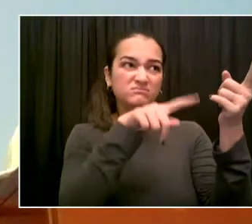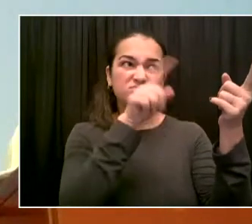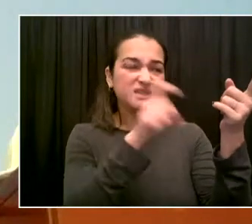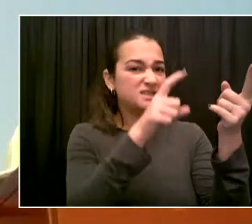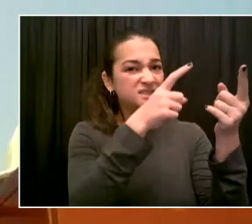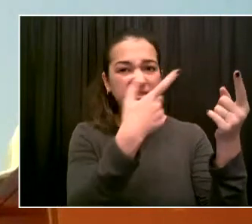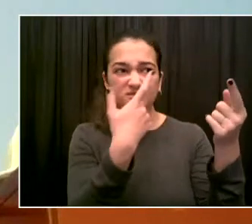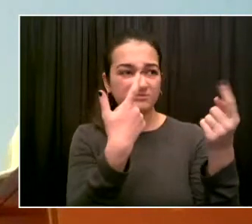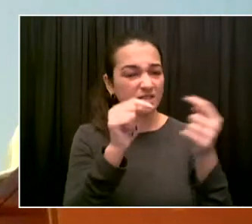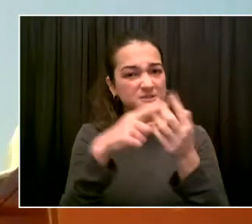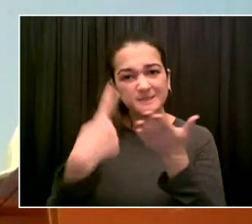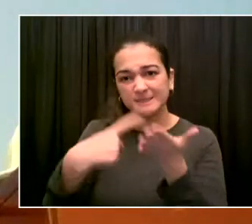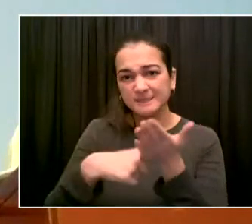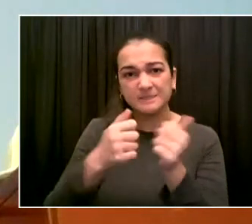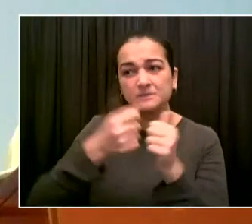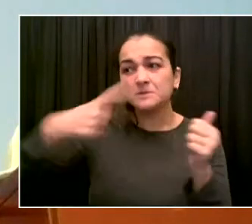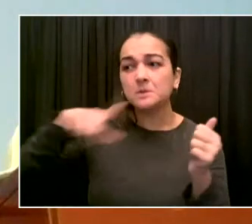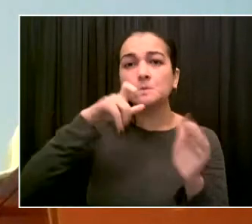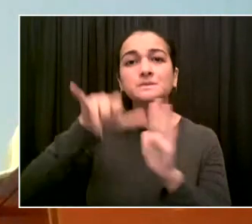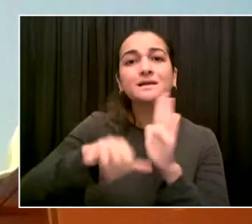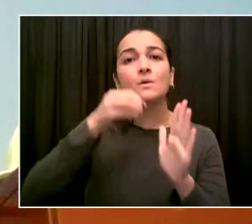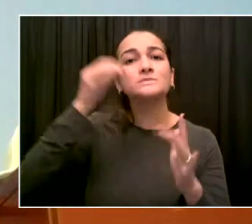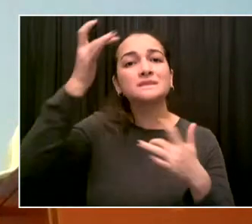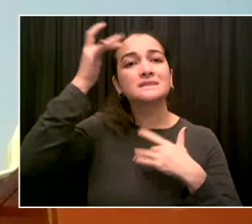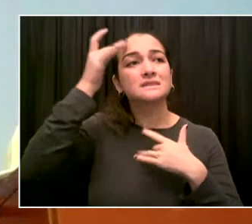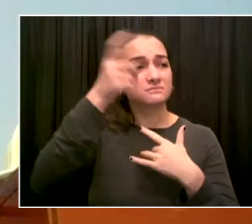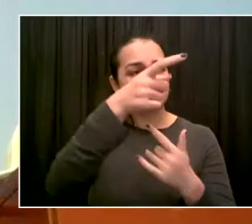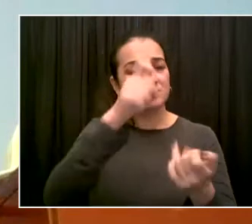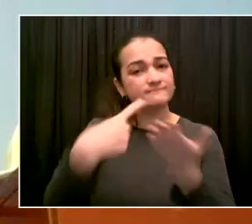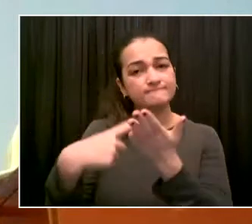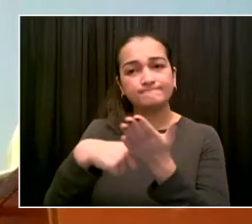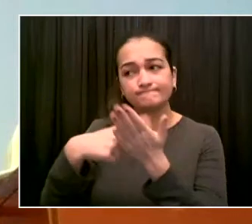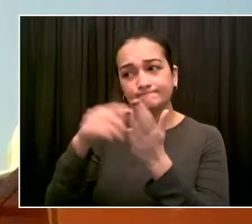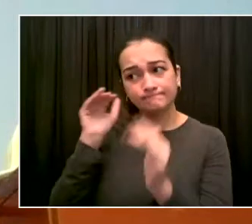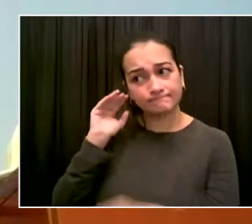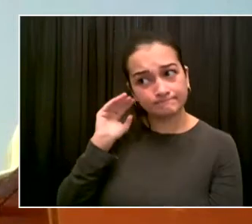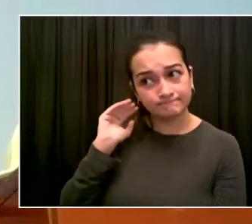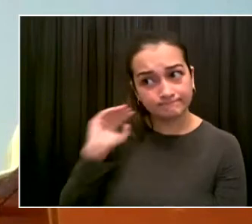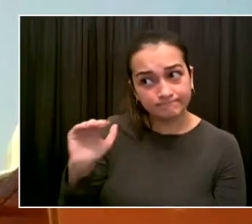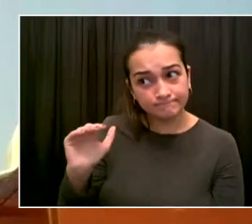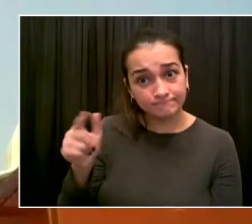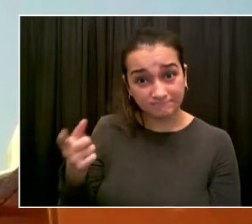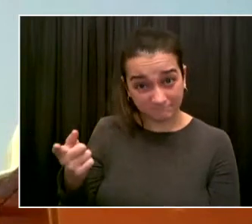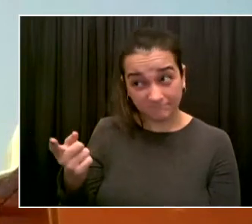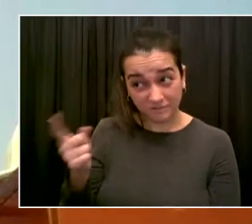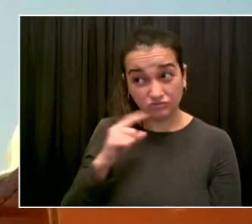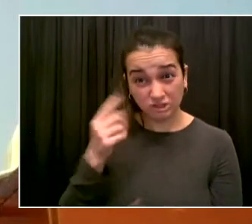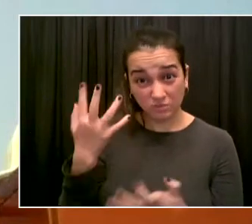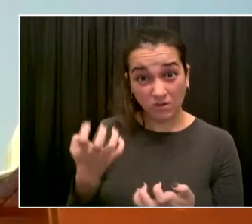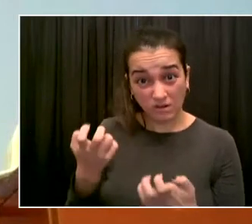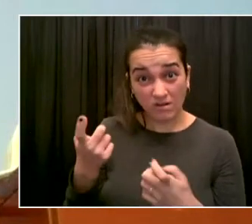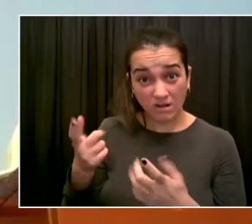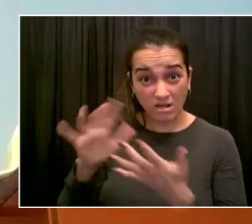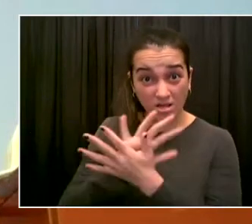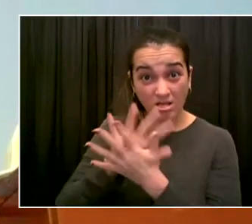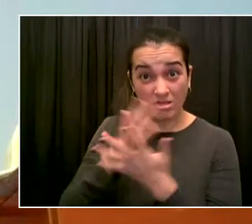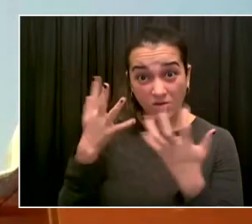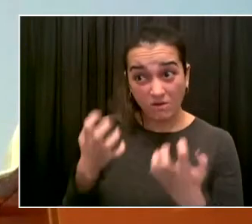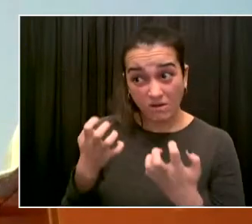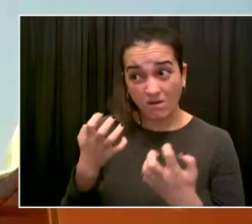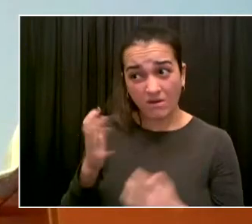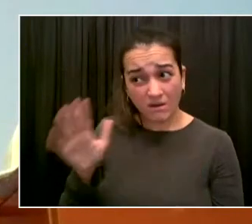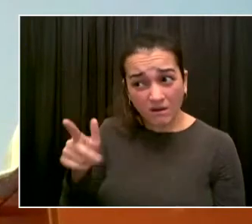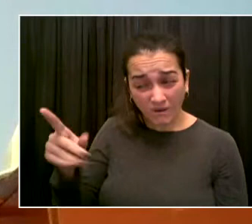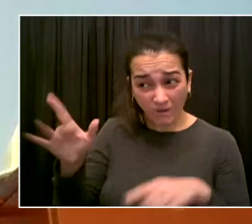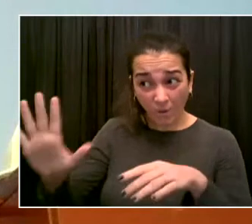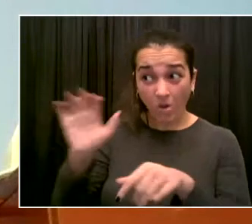the people they serve, it's affecting their brothers and sisters in the department who are forced to fill their spots day in and day out. And thank